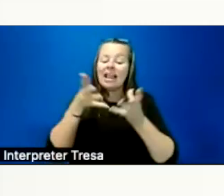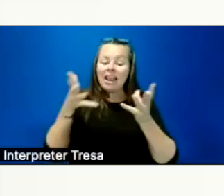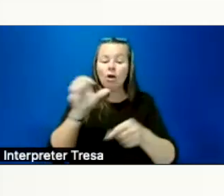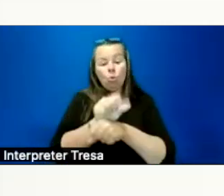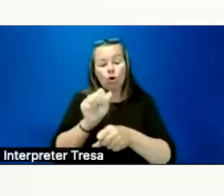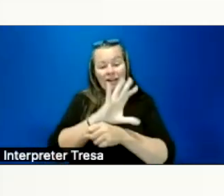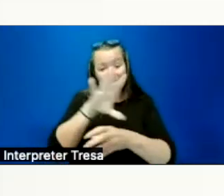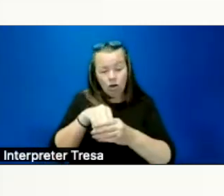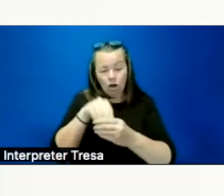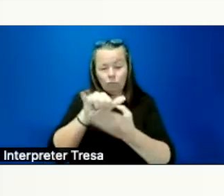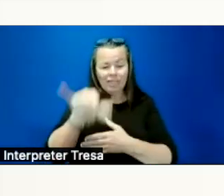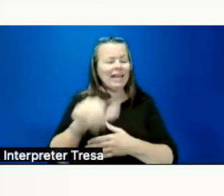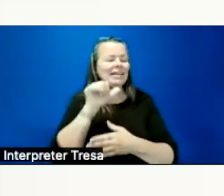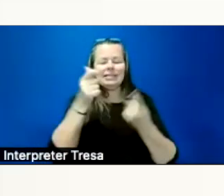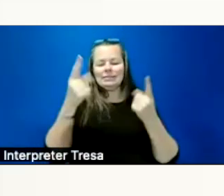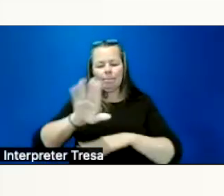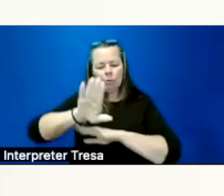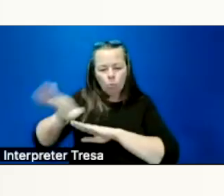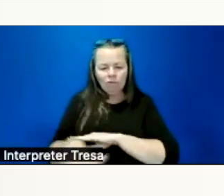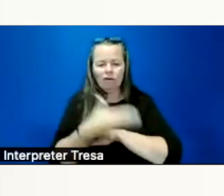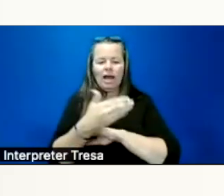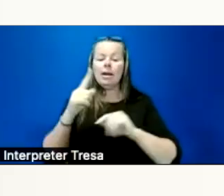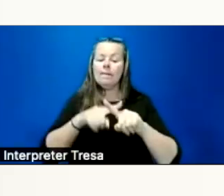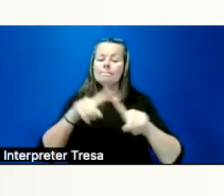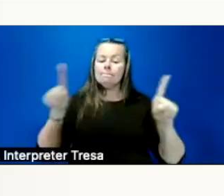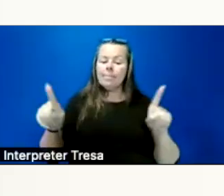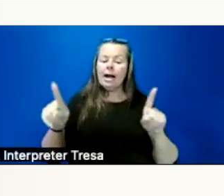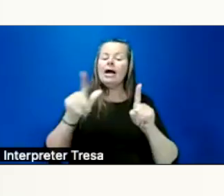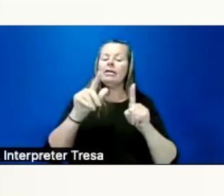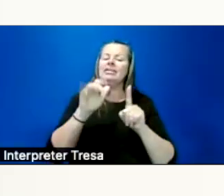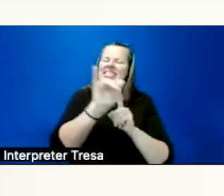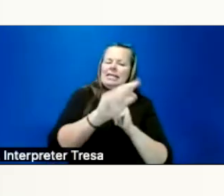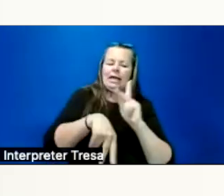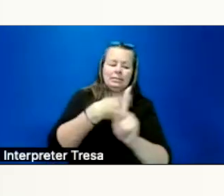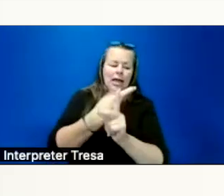but it's technology that can help for the most basic